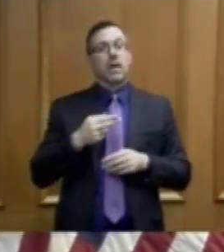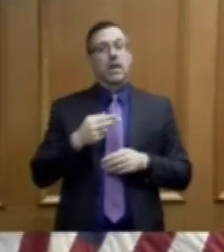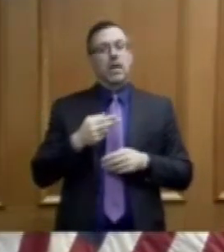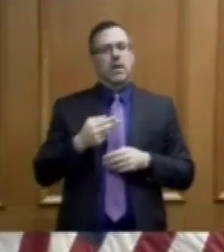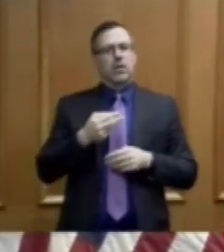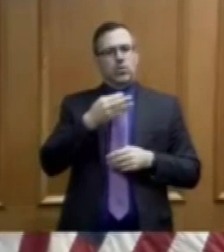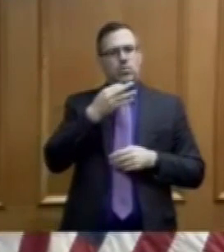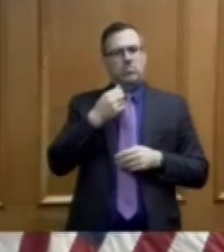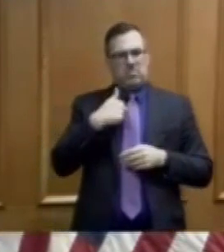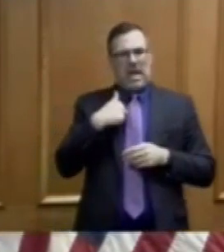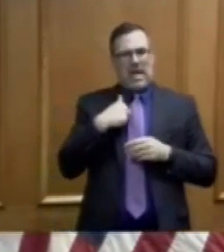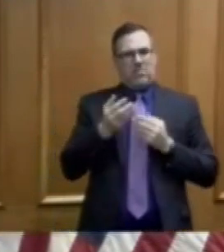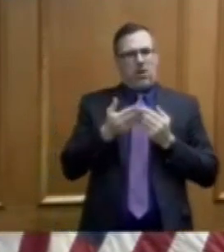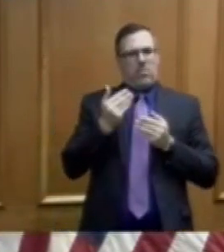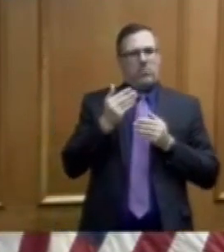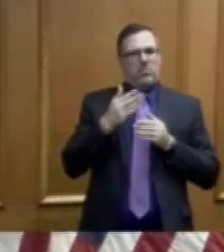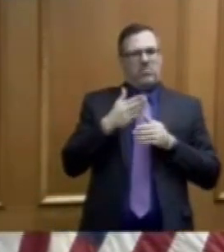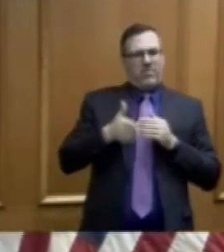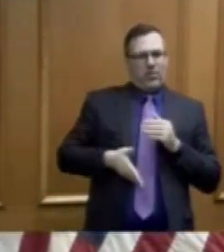of the remarks before Q&A.